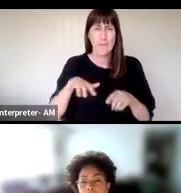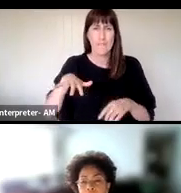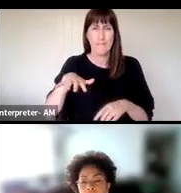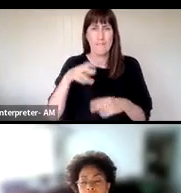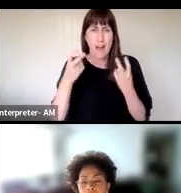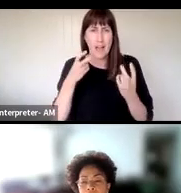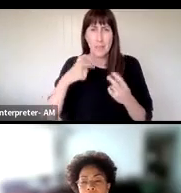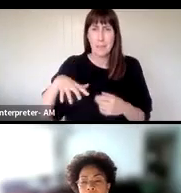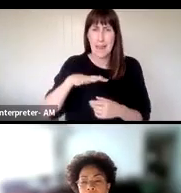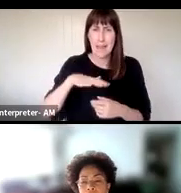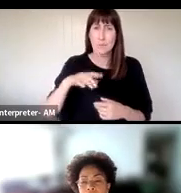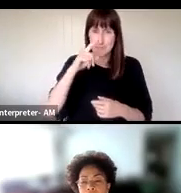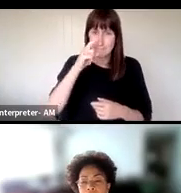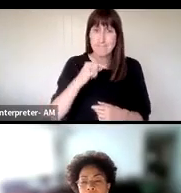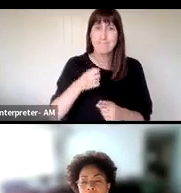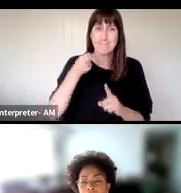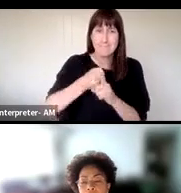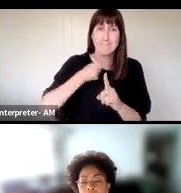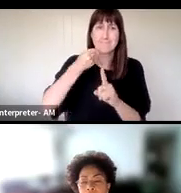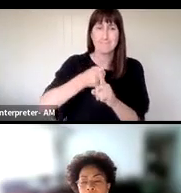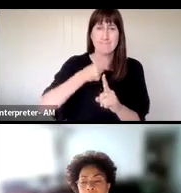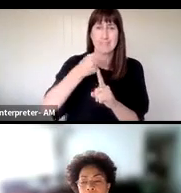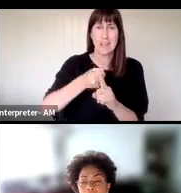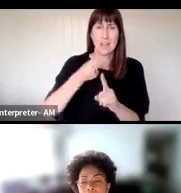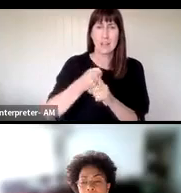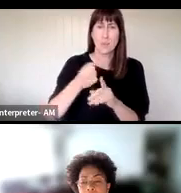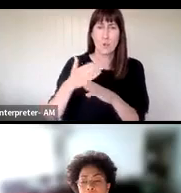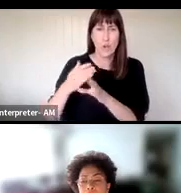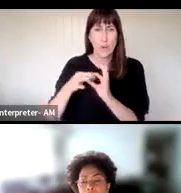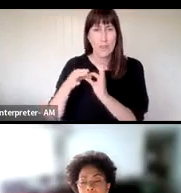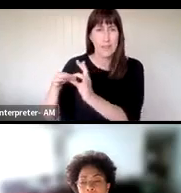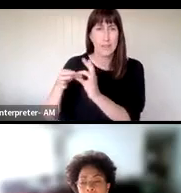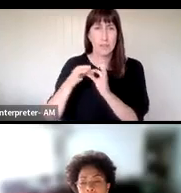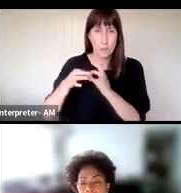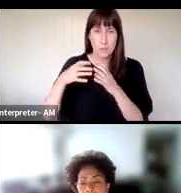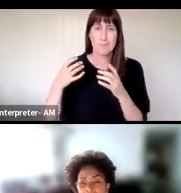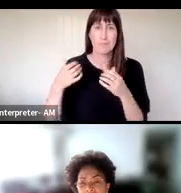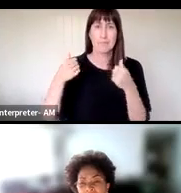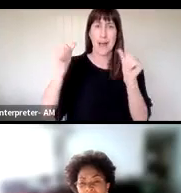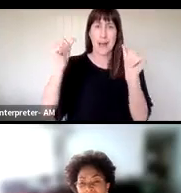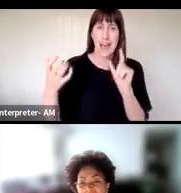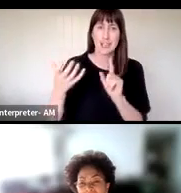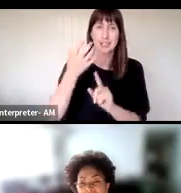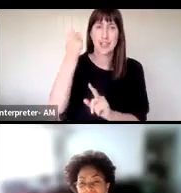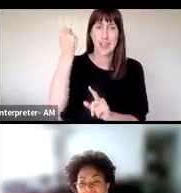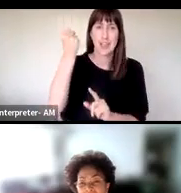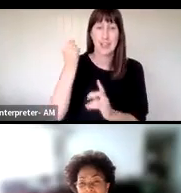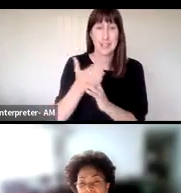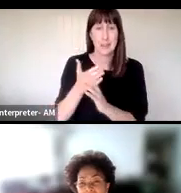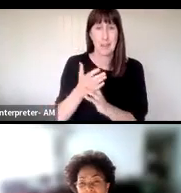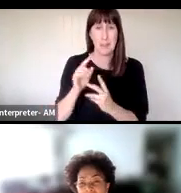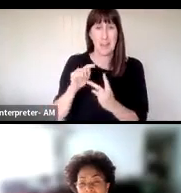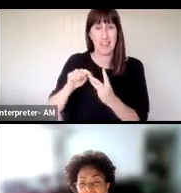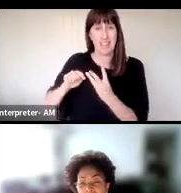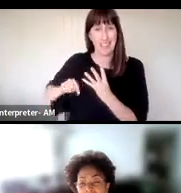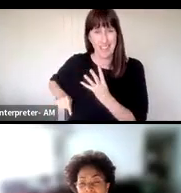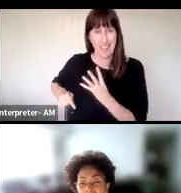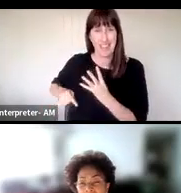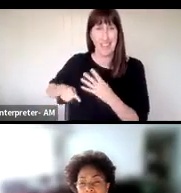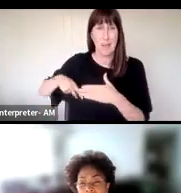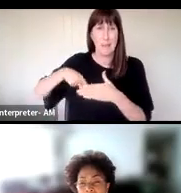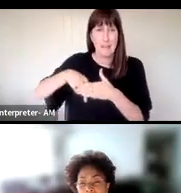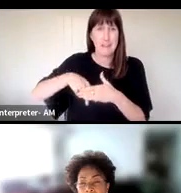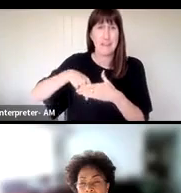advocate, where we can work with people to actually achieve accessibility. But when there's things that get in the way,